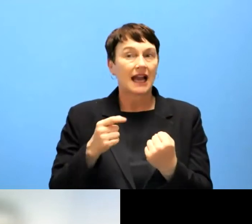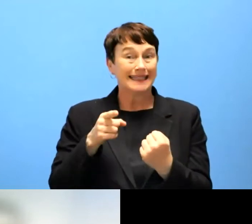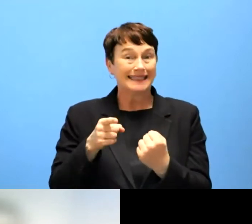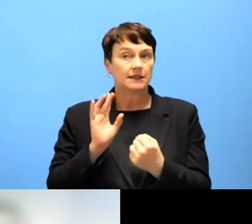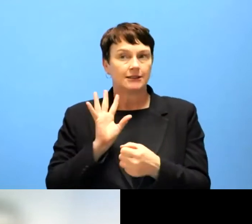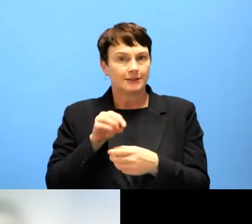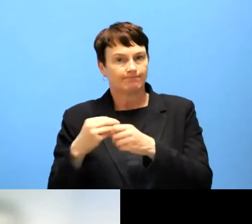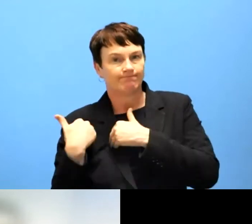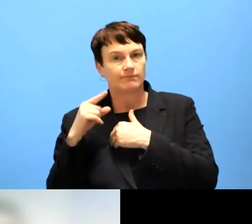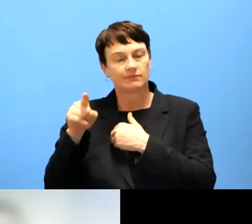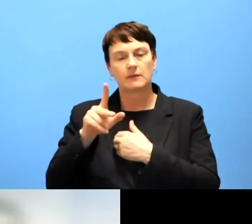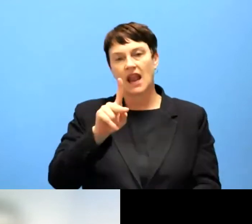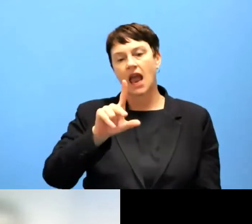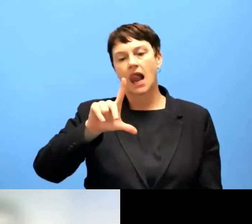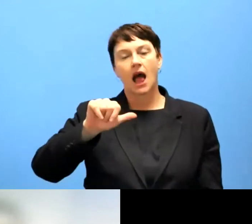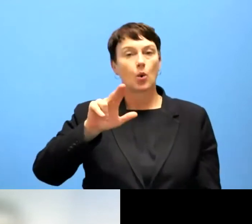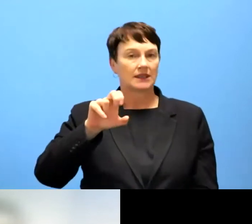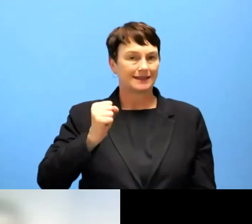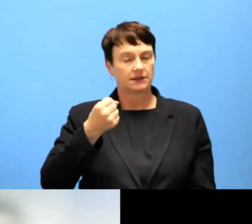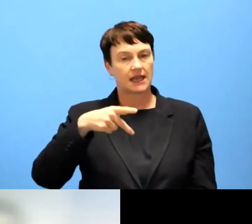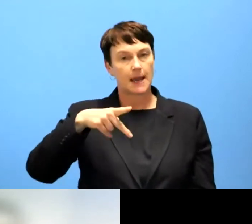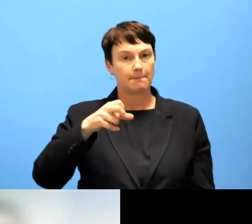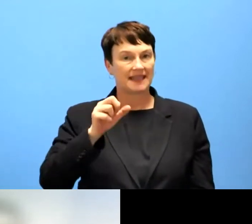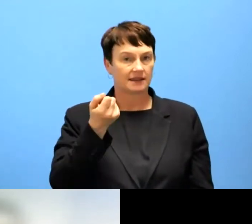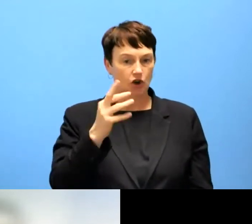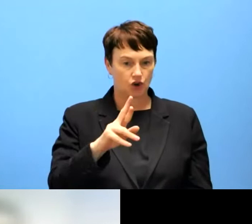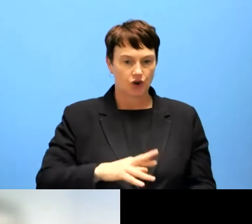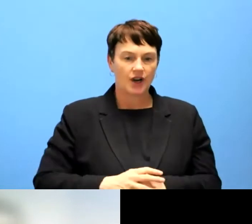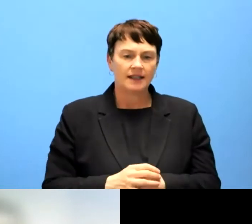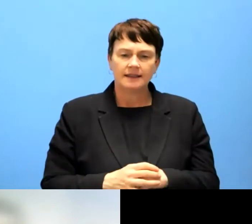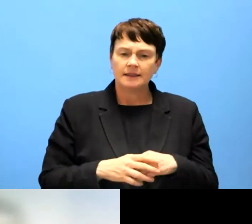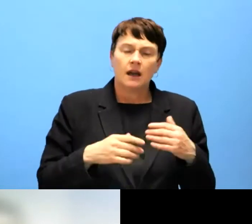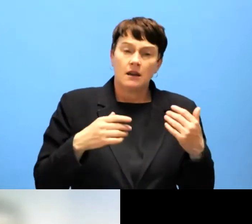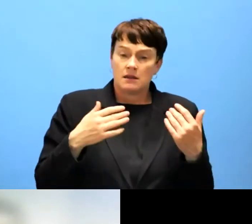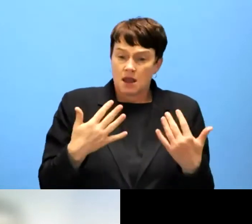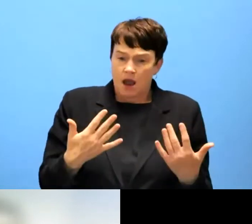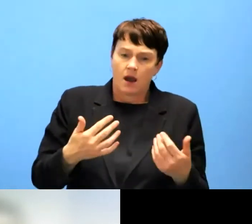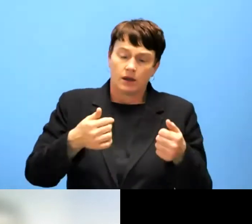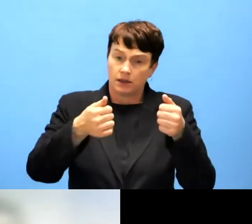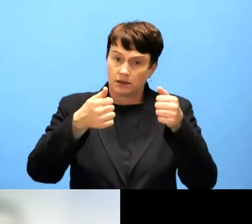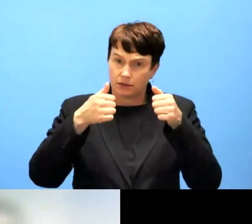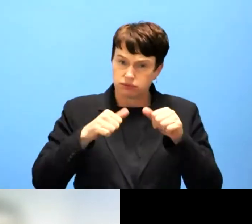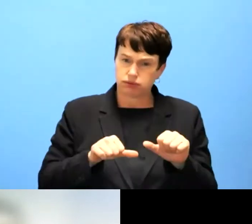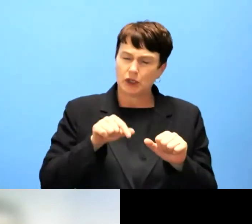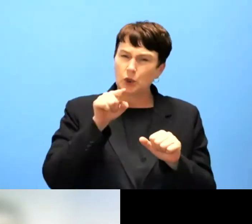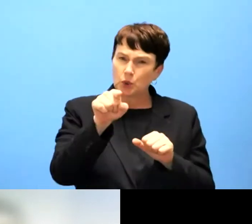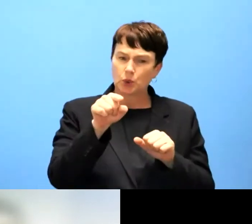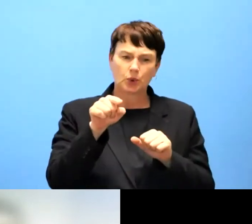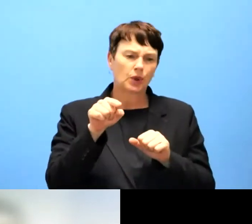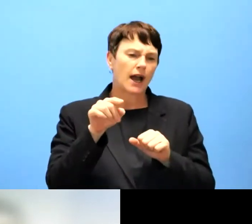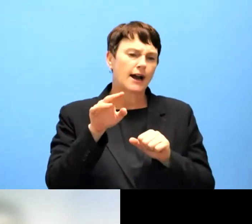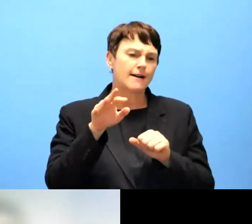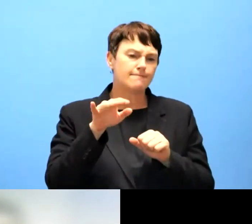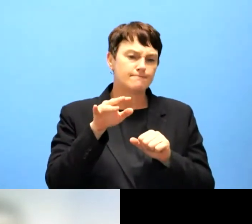So Aurélien, you talked about something like a how to meet document to support auditors or